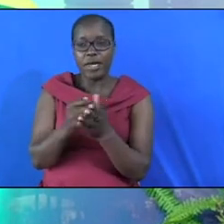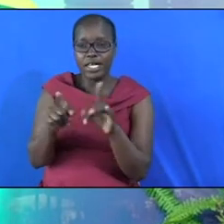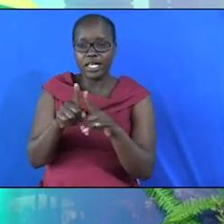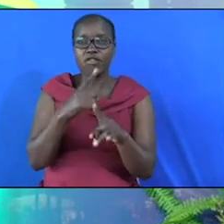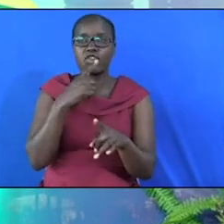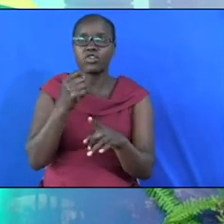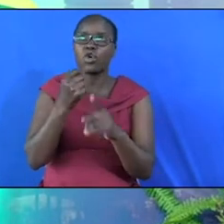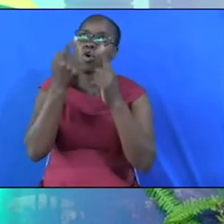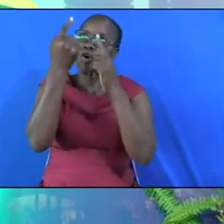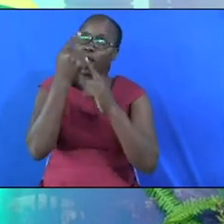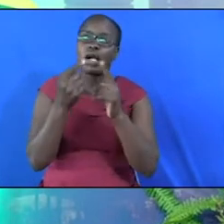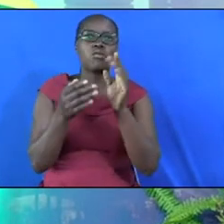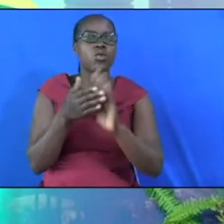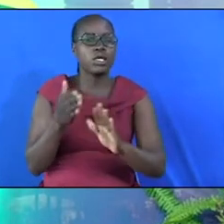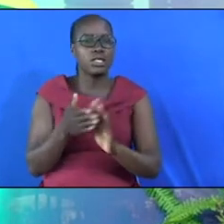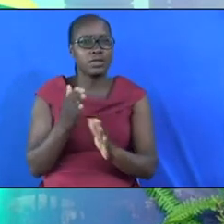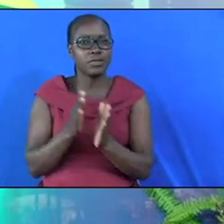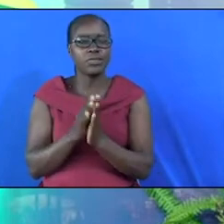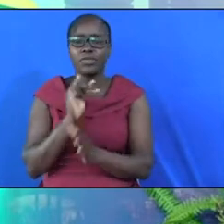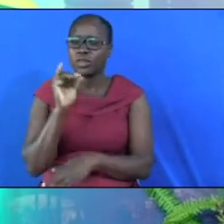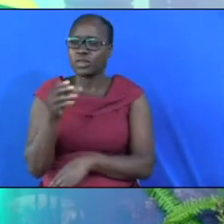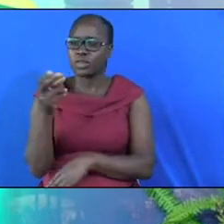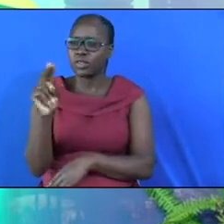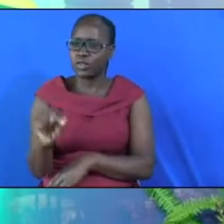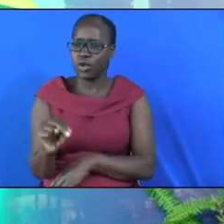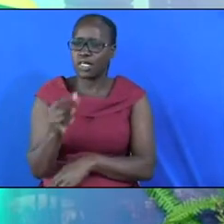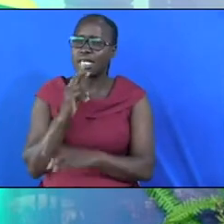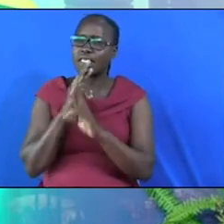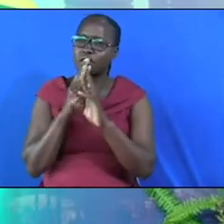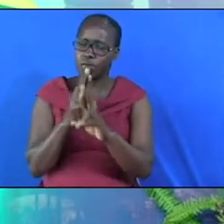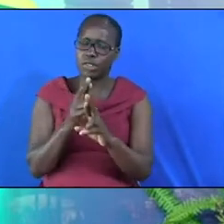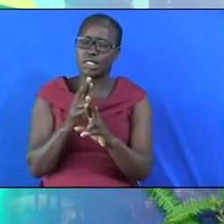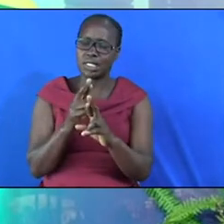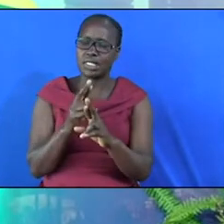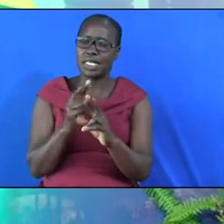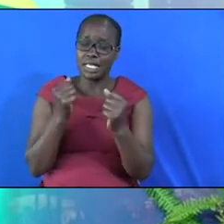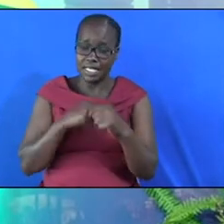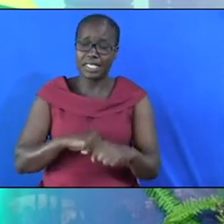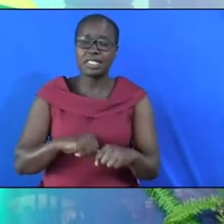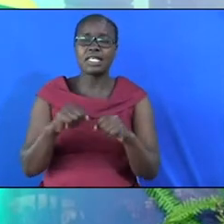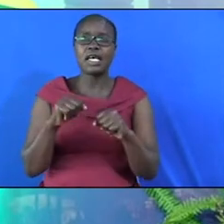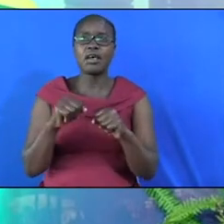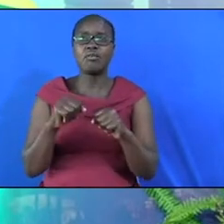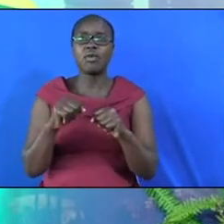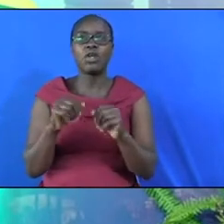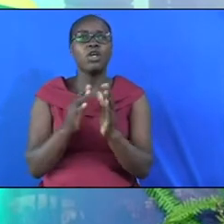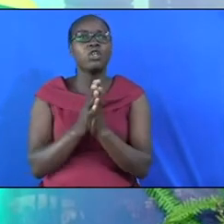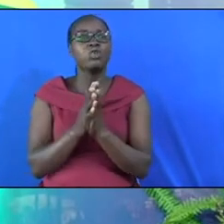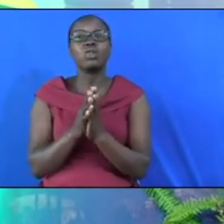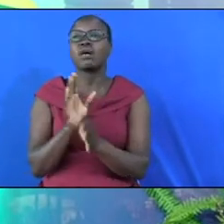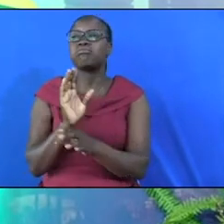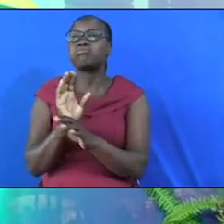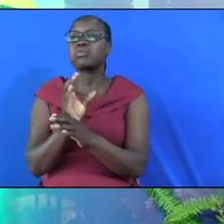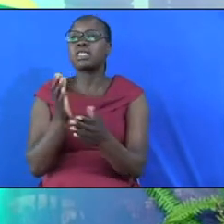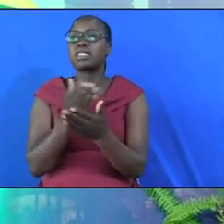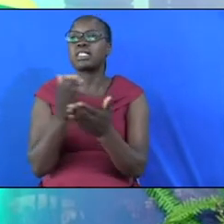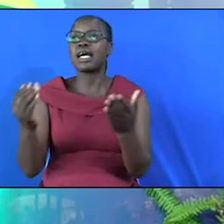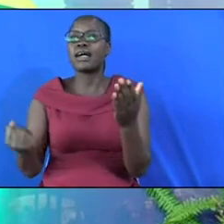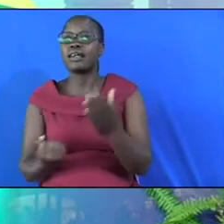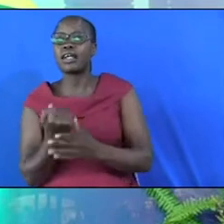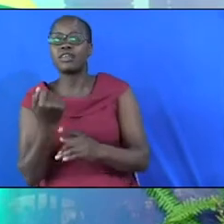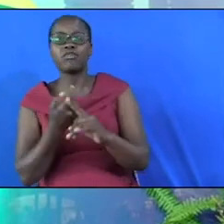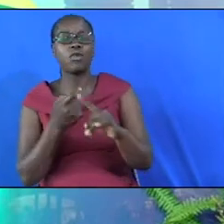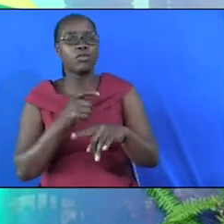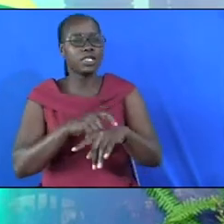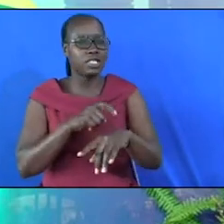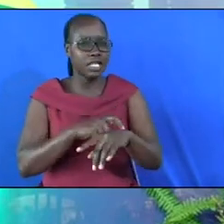so, come quickly. John's response echoes the desires of the church. Right from the